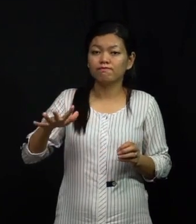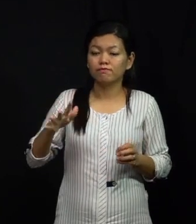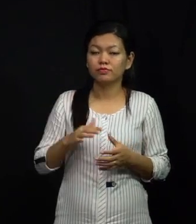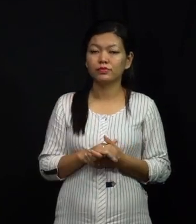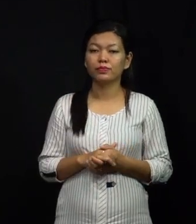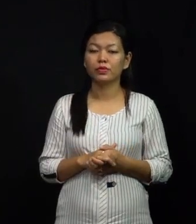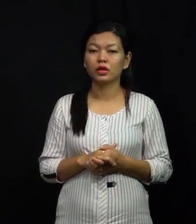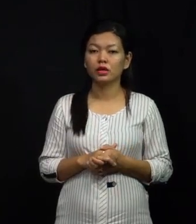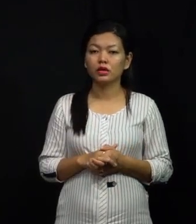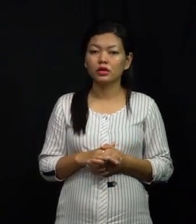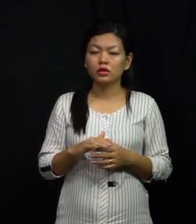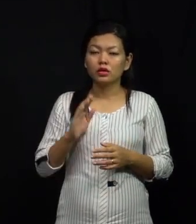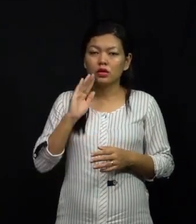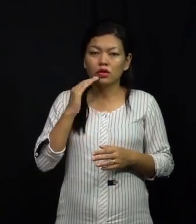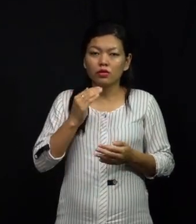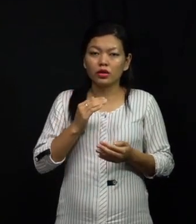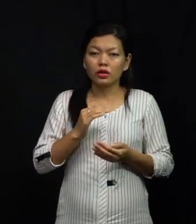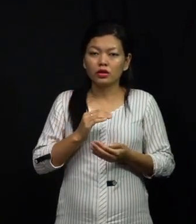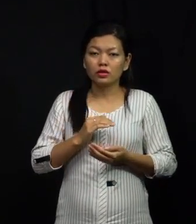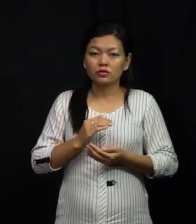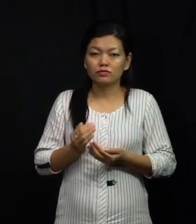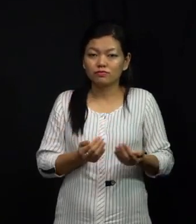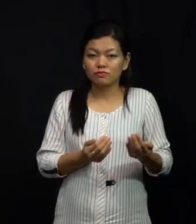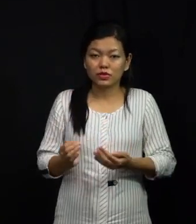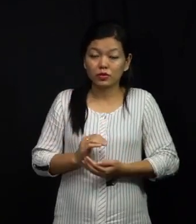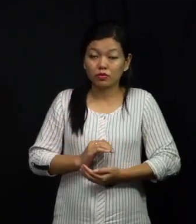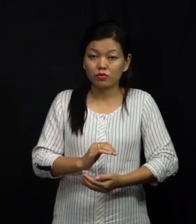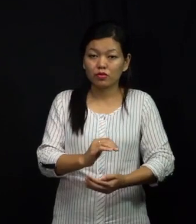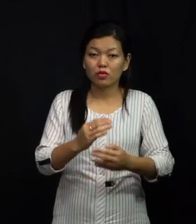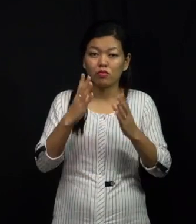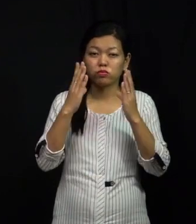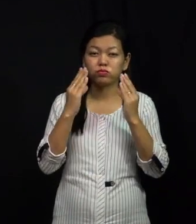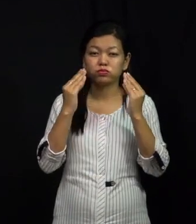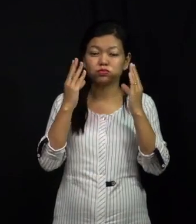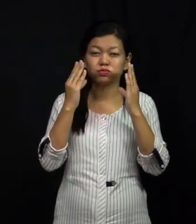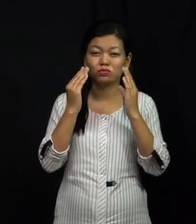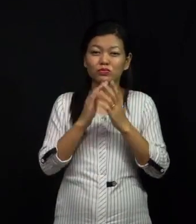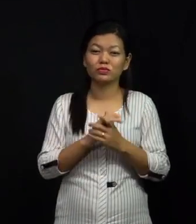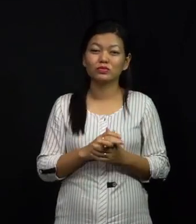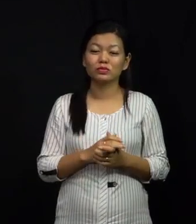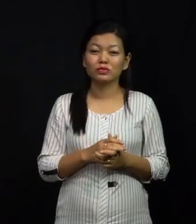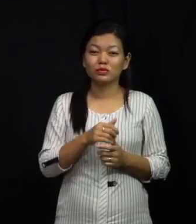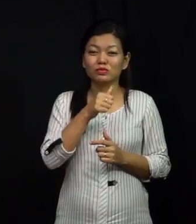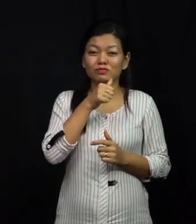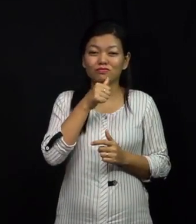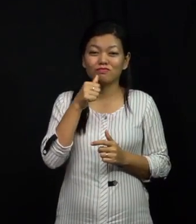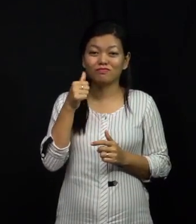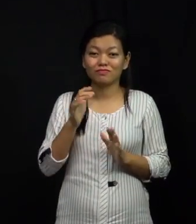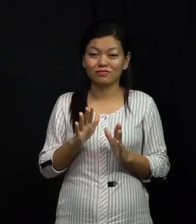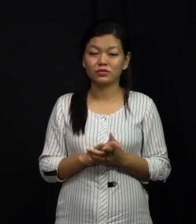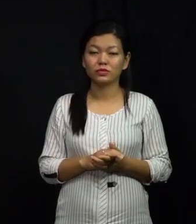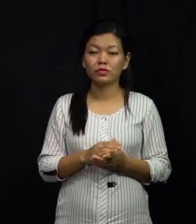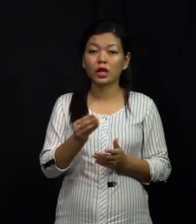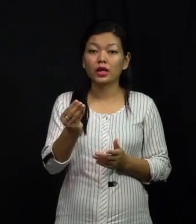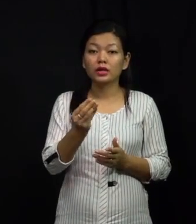it? And then they're very cute looking, they're appealing, and of course some babies, they might be ill health also,